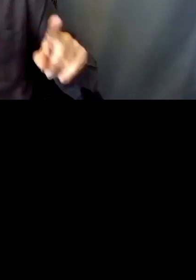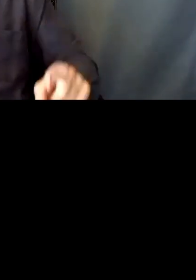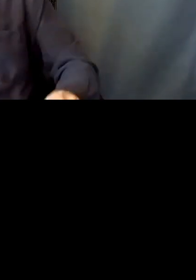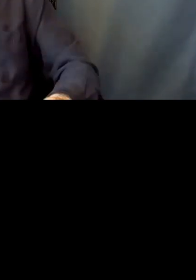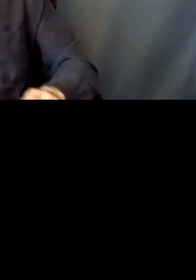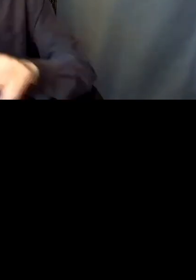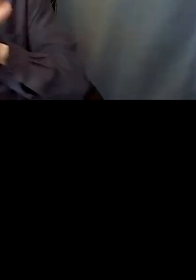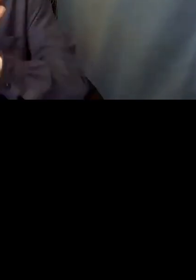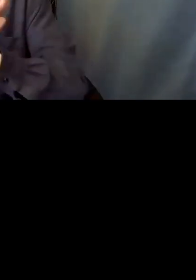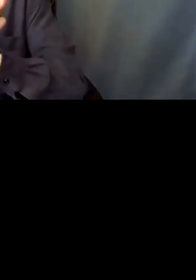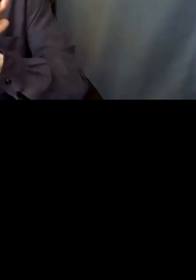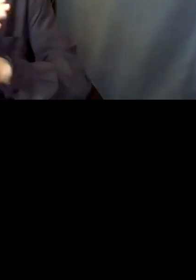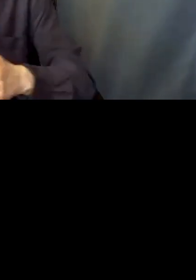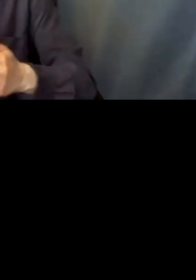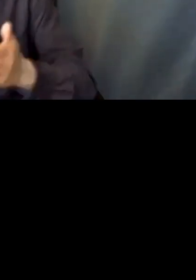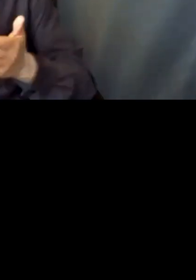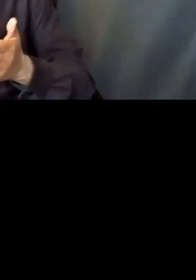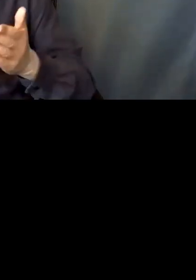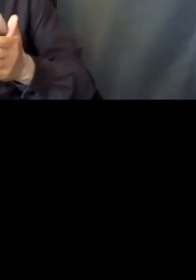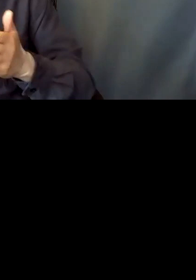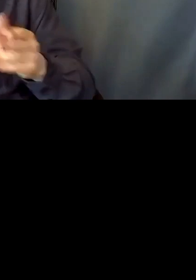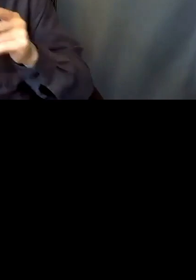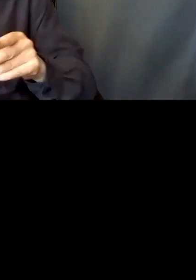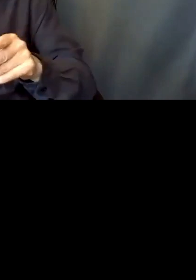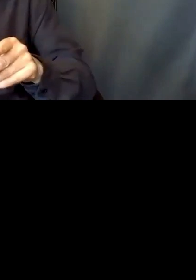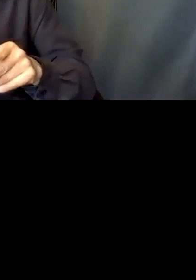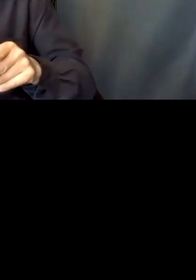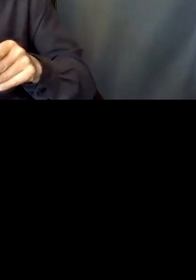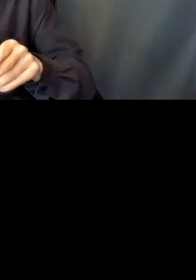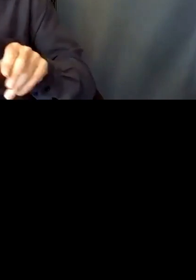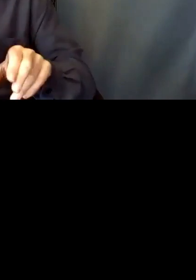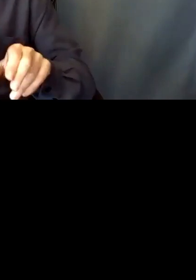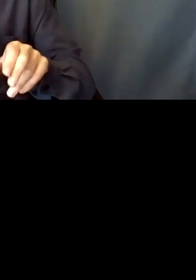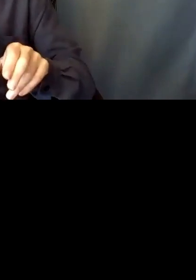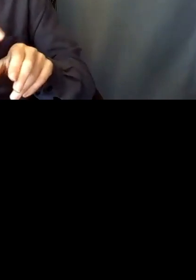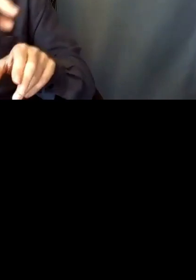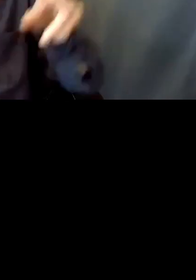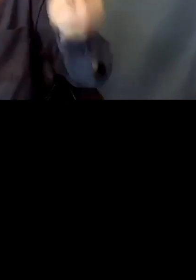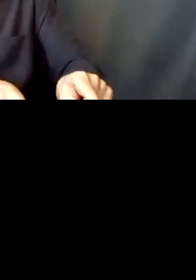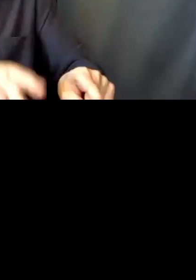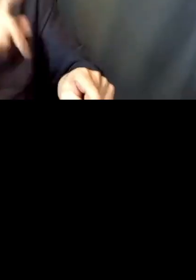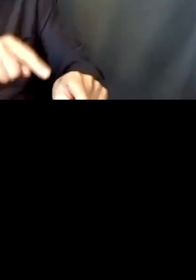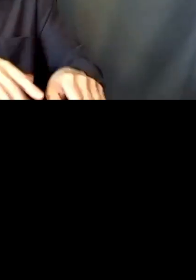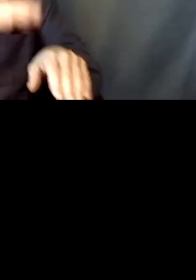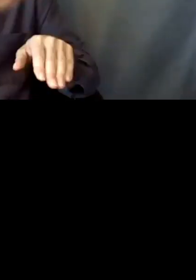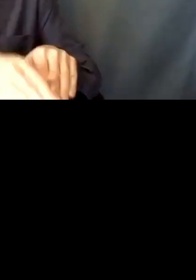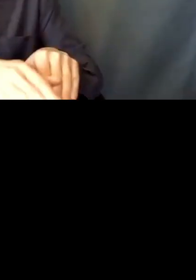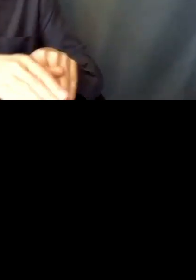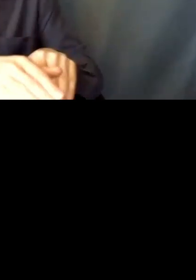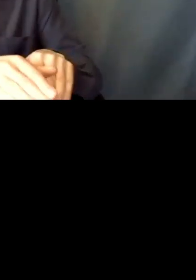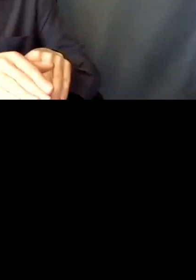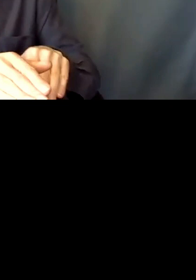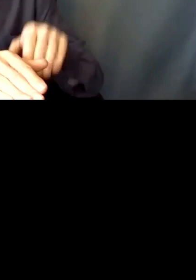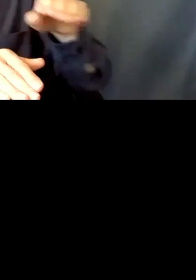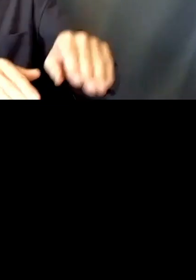is that sometimes people have to take steps in their recovery to be able to figure out what